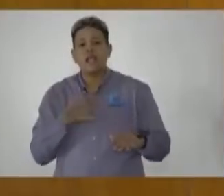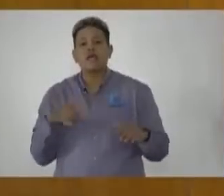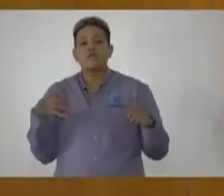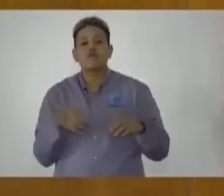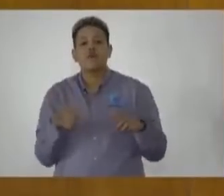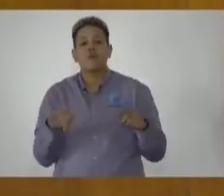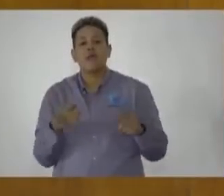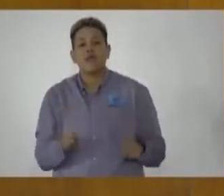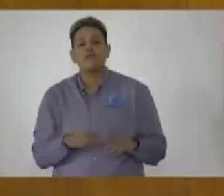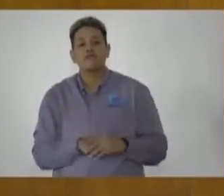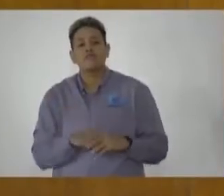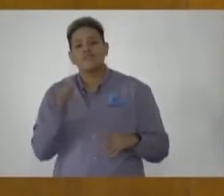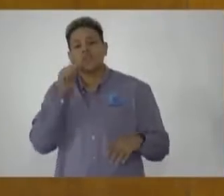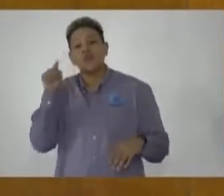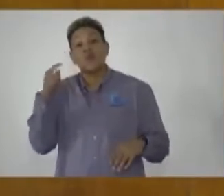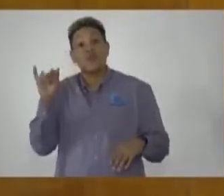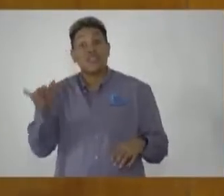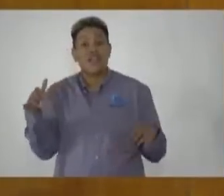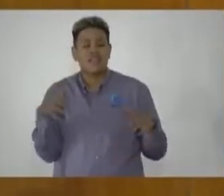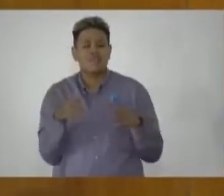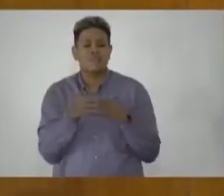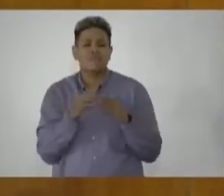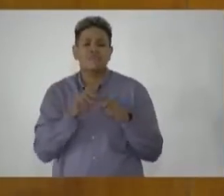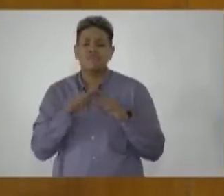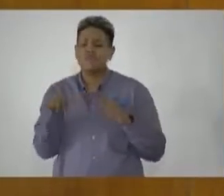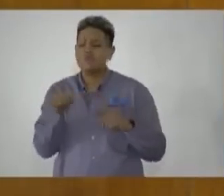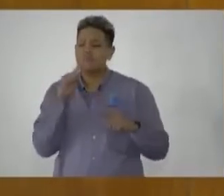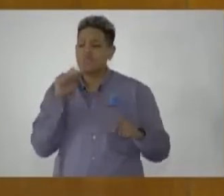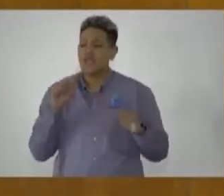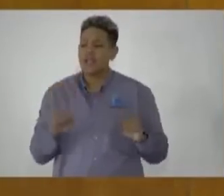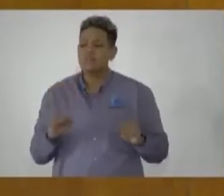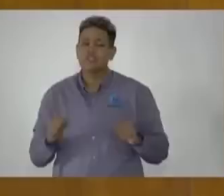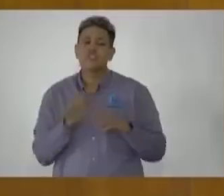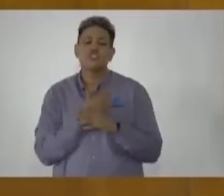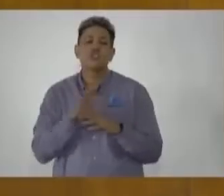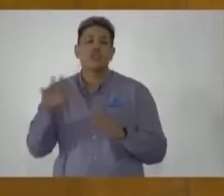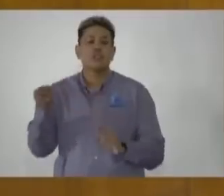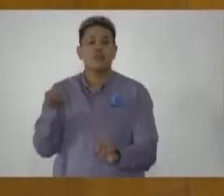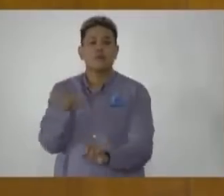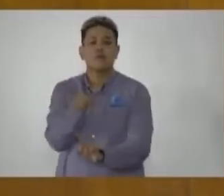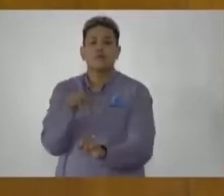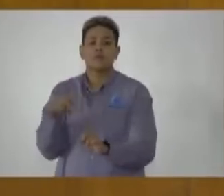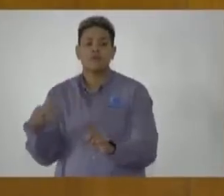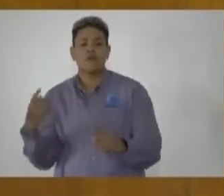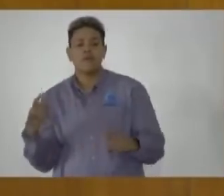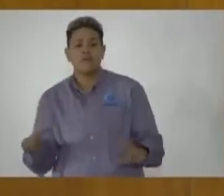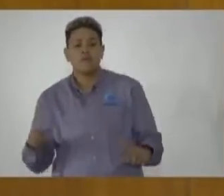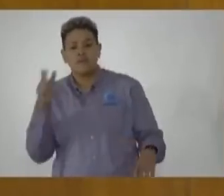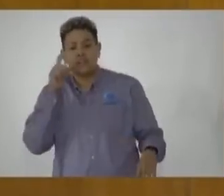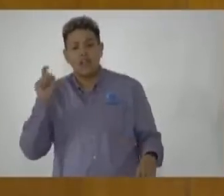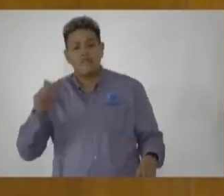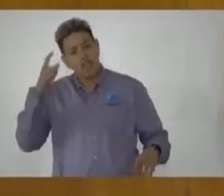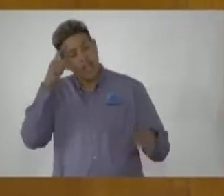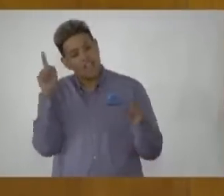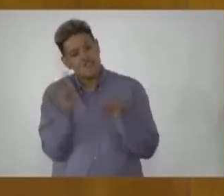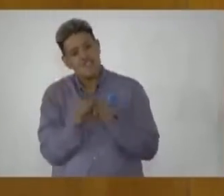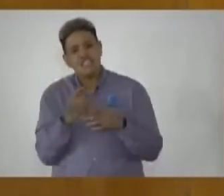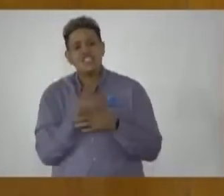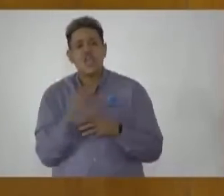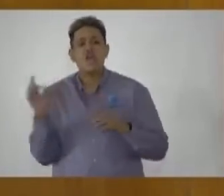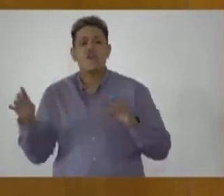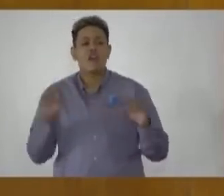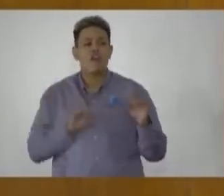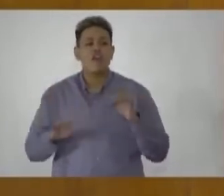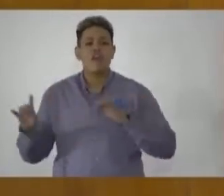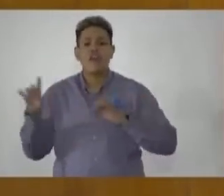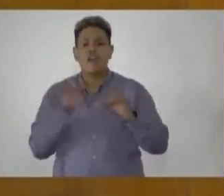it. And not only that, but they also were able to share their views. You never necessarily have to agree, but we're able to